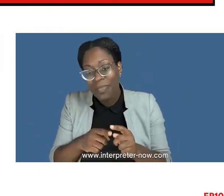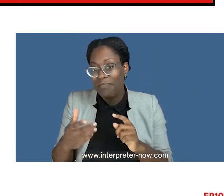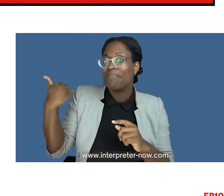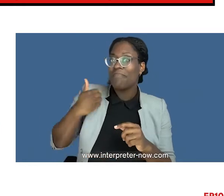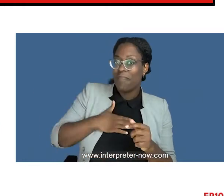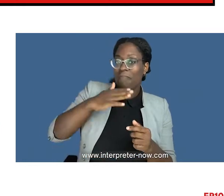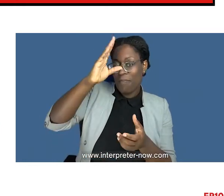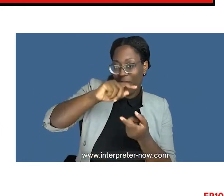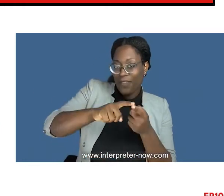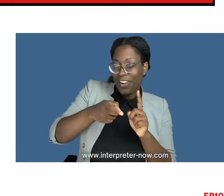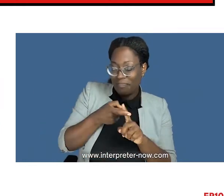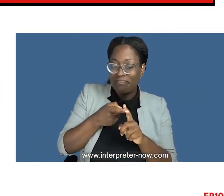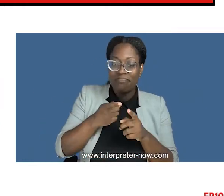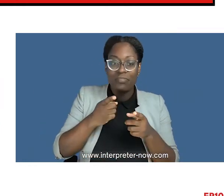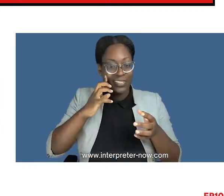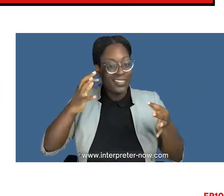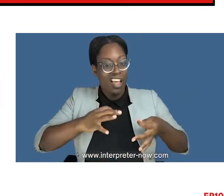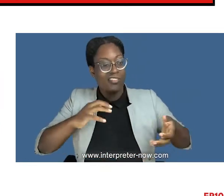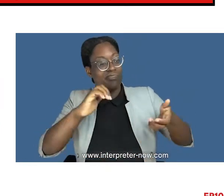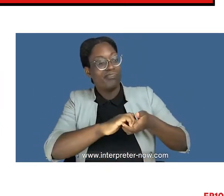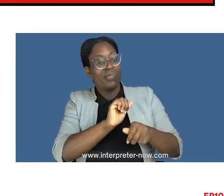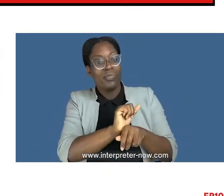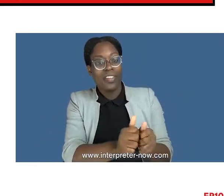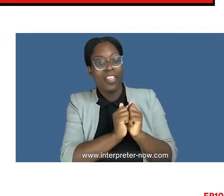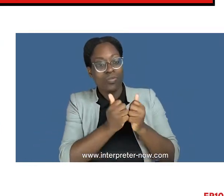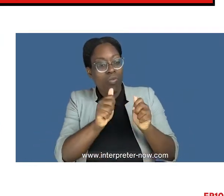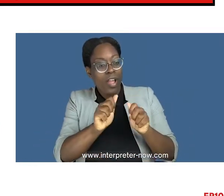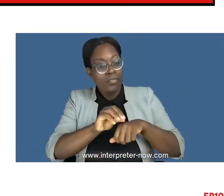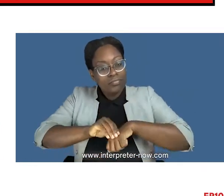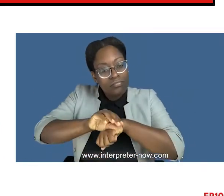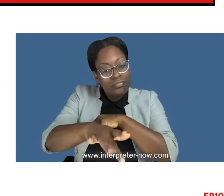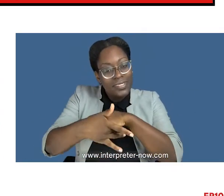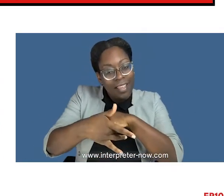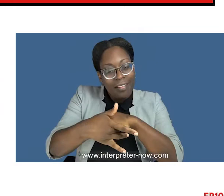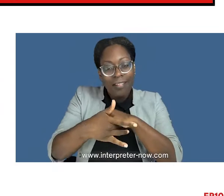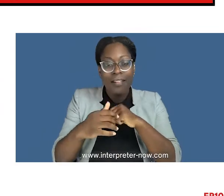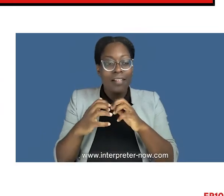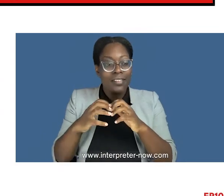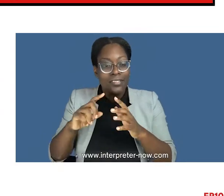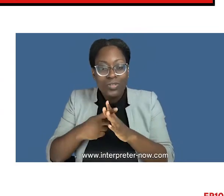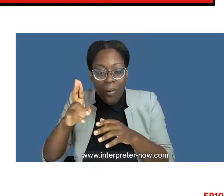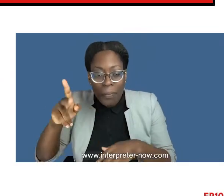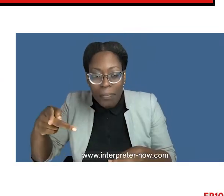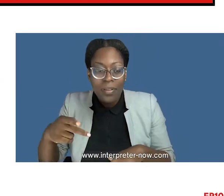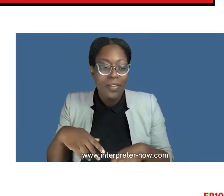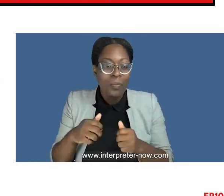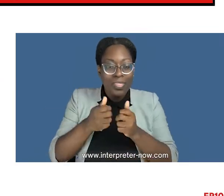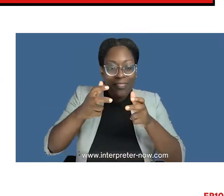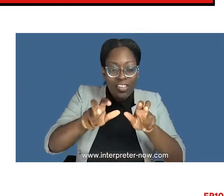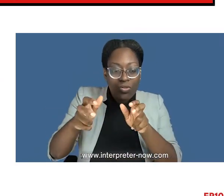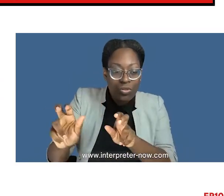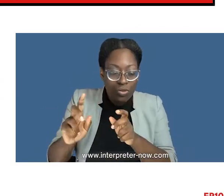we've been working for 9 years on driving diversity, equity, and inclusion. We started in the tech industry and have expanded beyond the tech industry as well, working